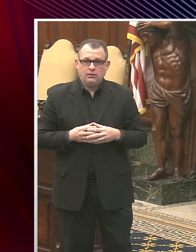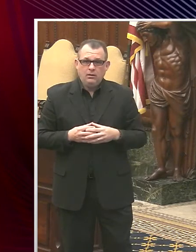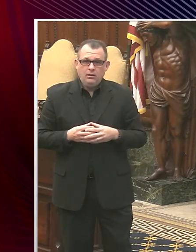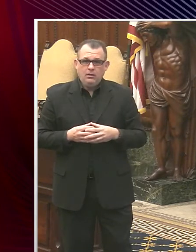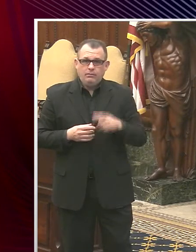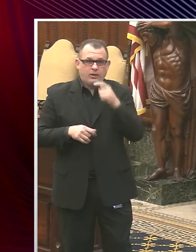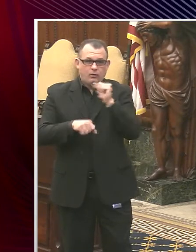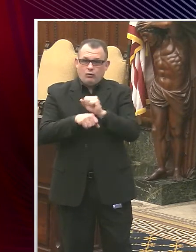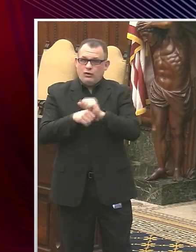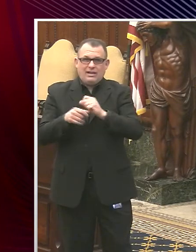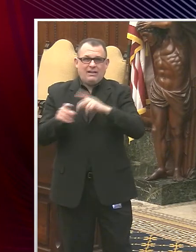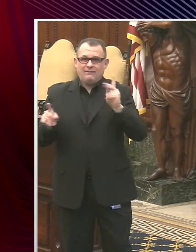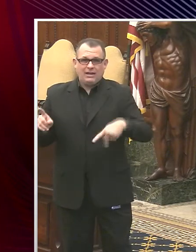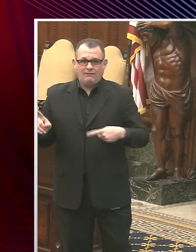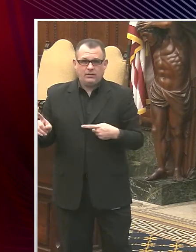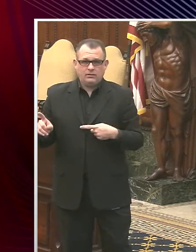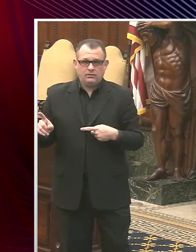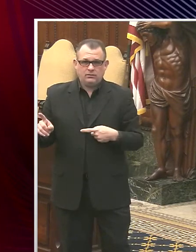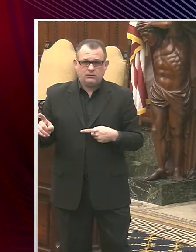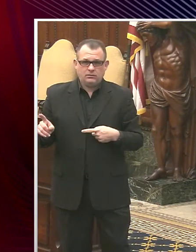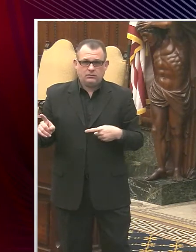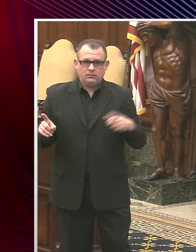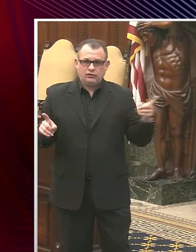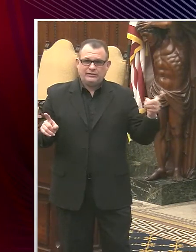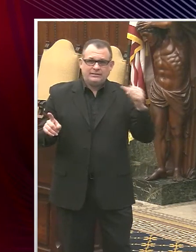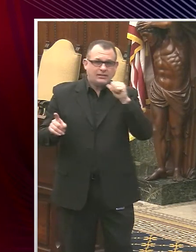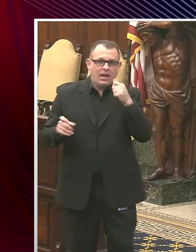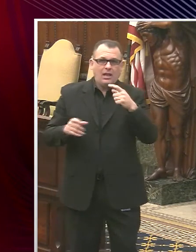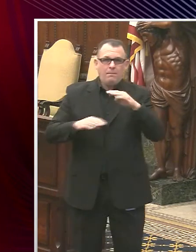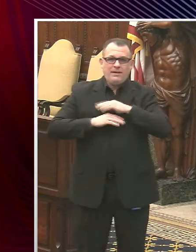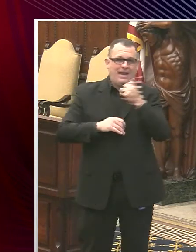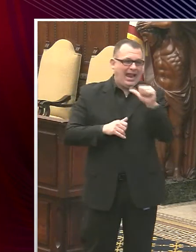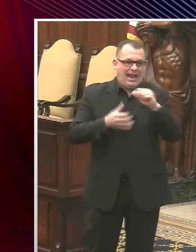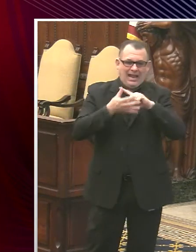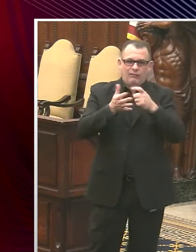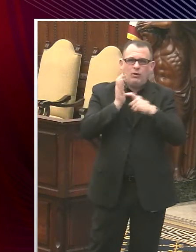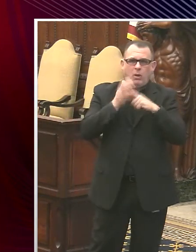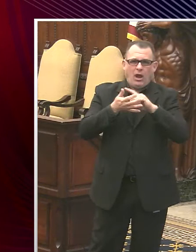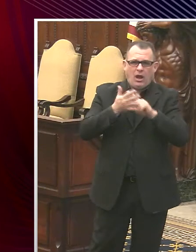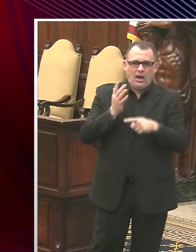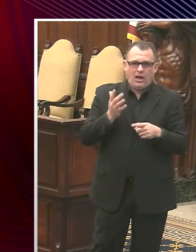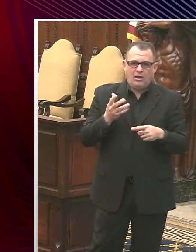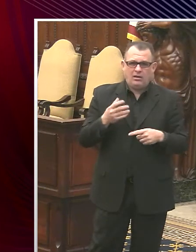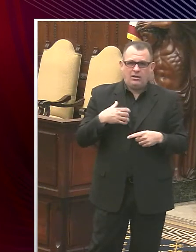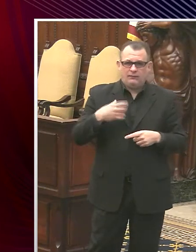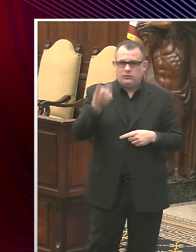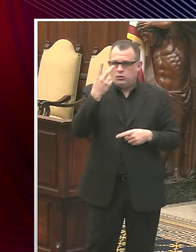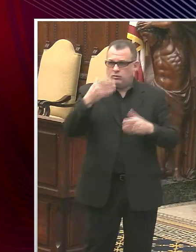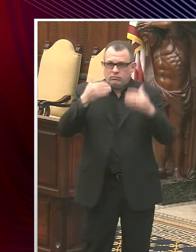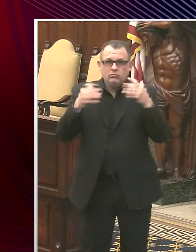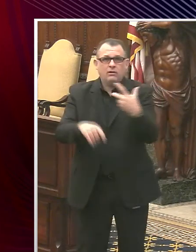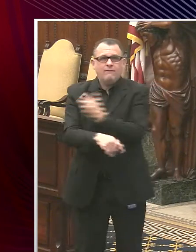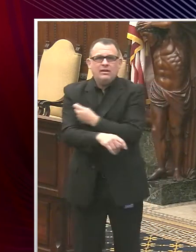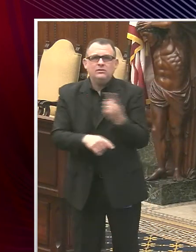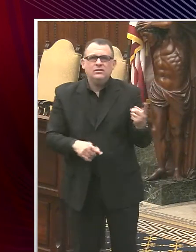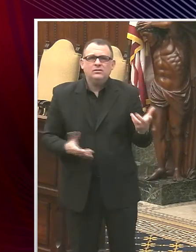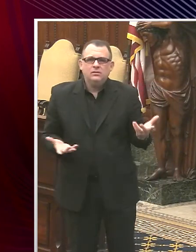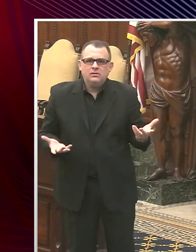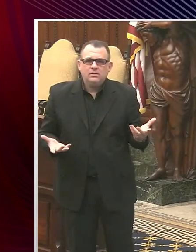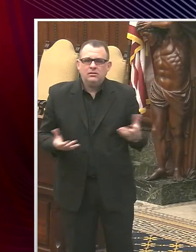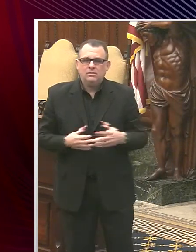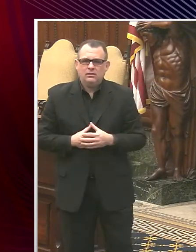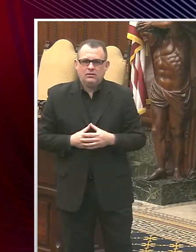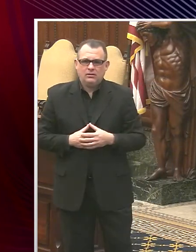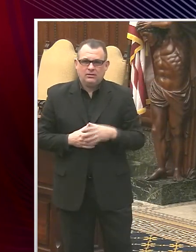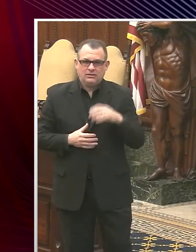in Philadelphia. So she didn't actually meet the requirement. And it appeared that both of them actually got the vaccines. Is that something that